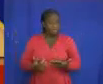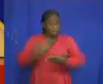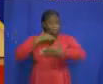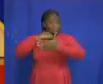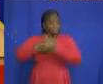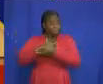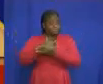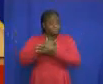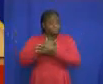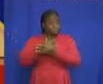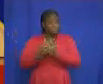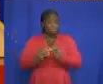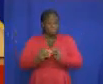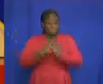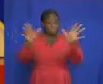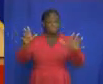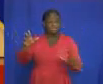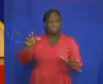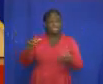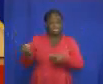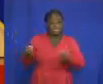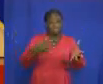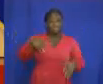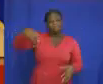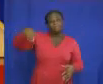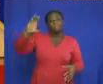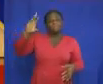fake COVID-19 PCR certificates